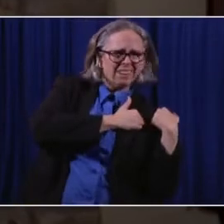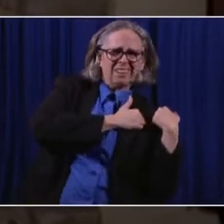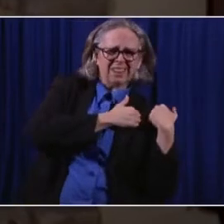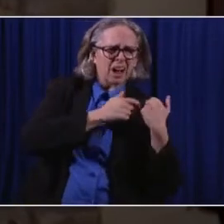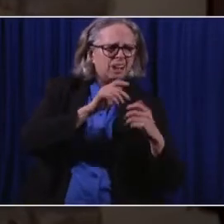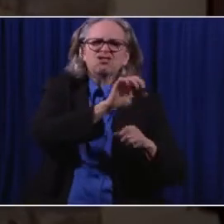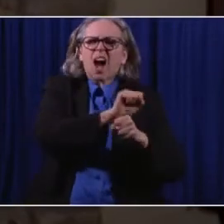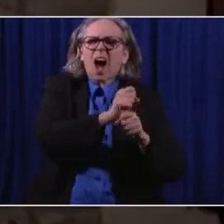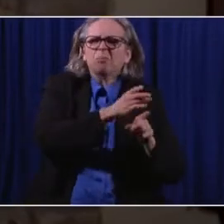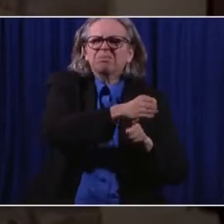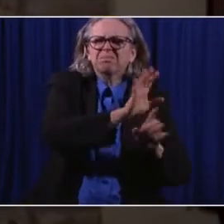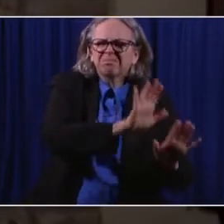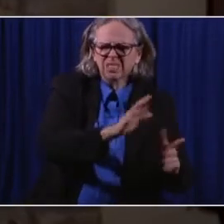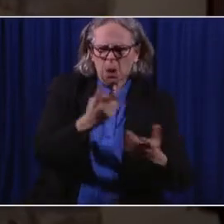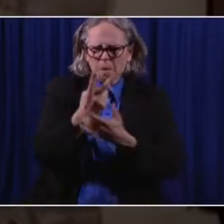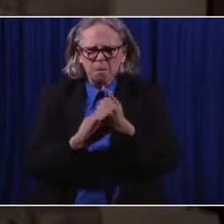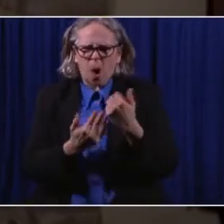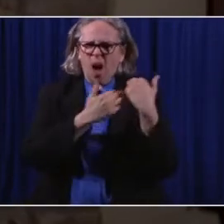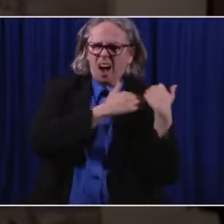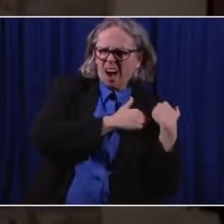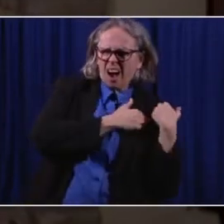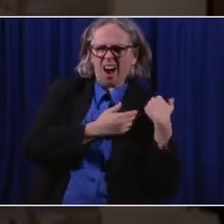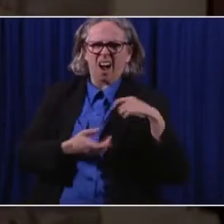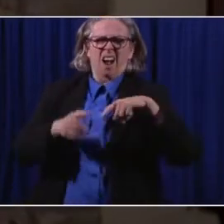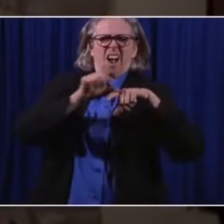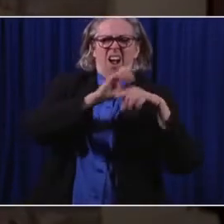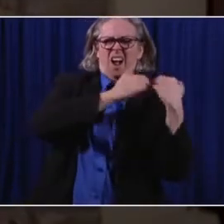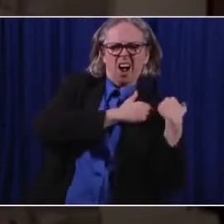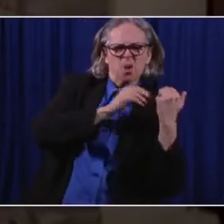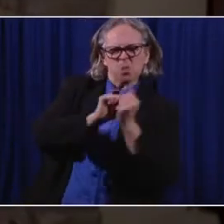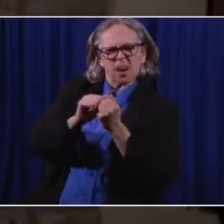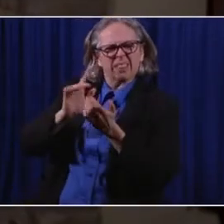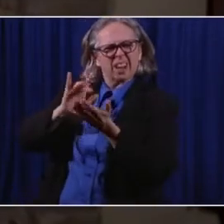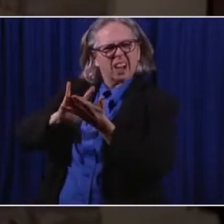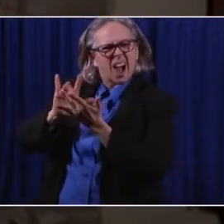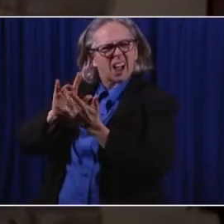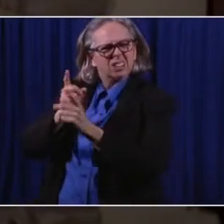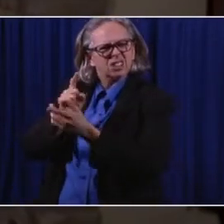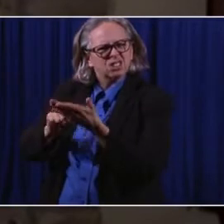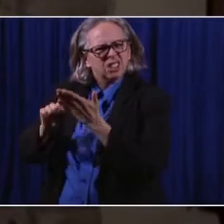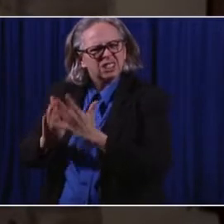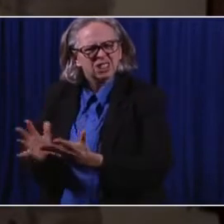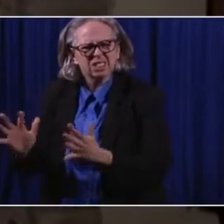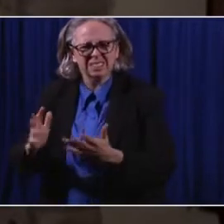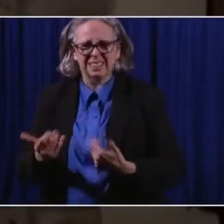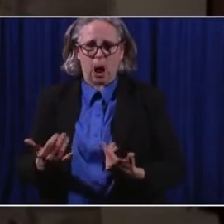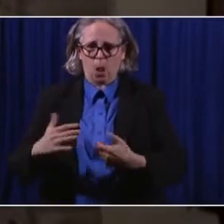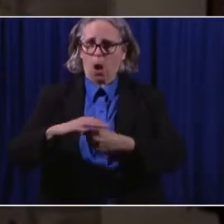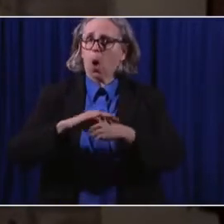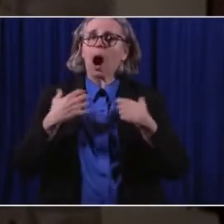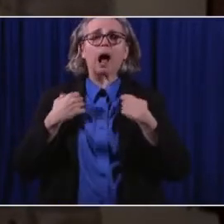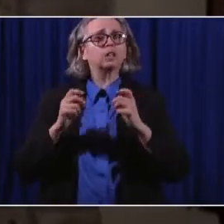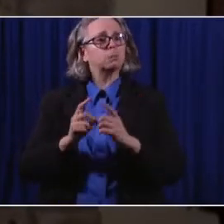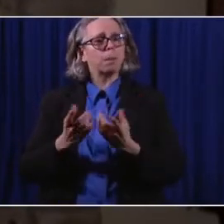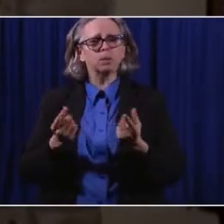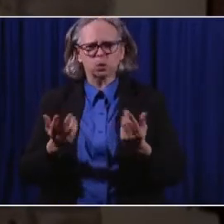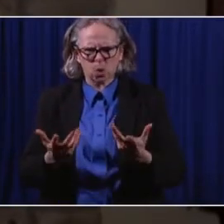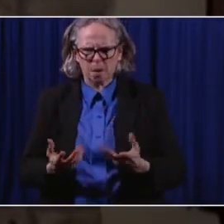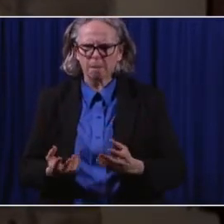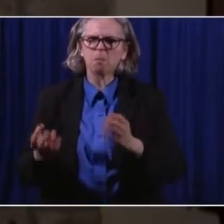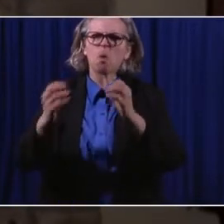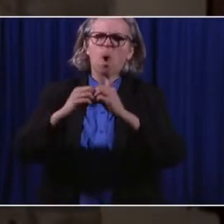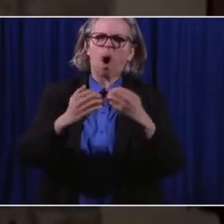goes along with that, it's a big job. Now, in addition to that, they have some of the burden and some of the opportunity